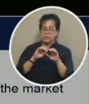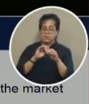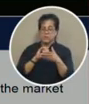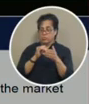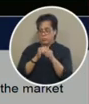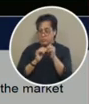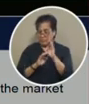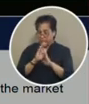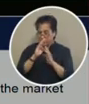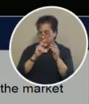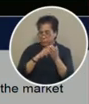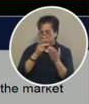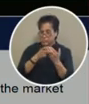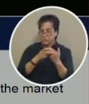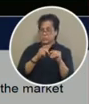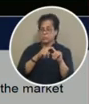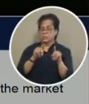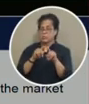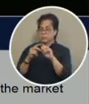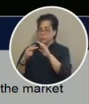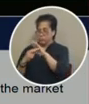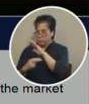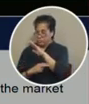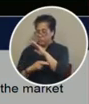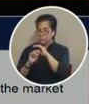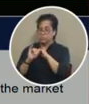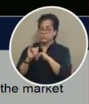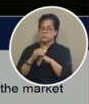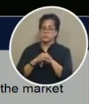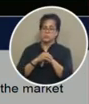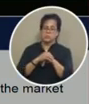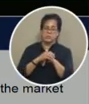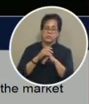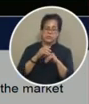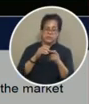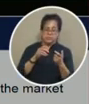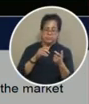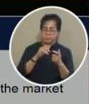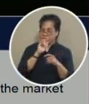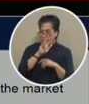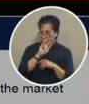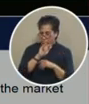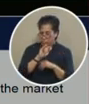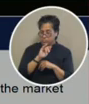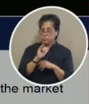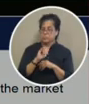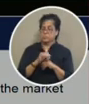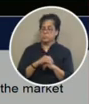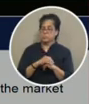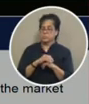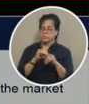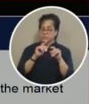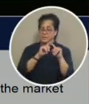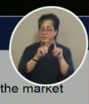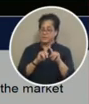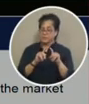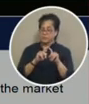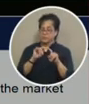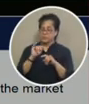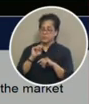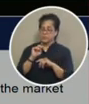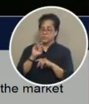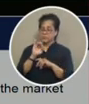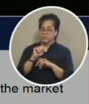development projects, but we've done that also with the bridges. We've done that also at the airport with different